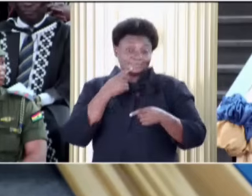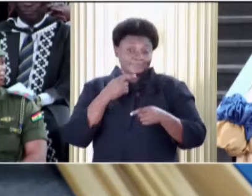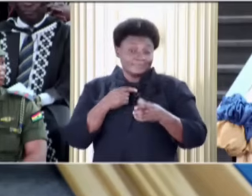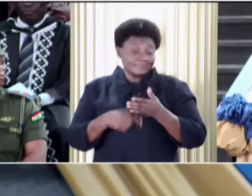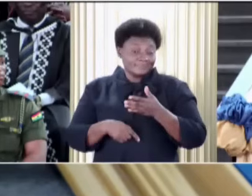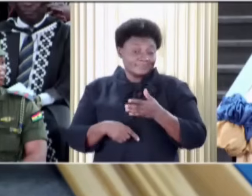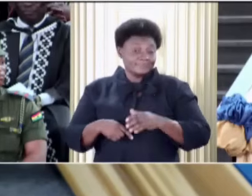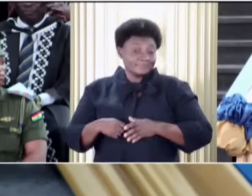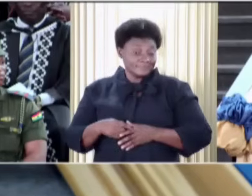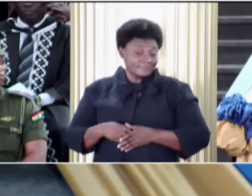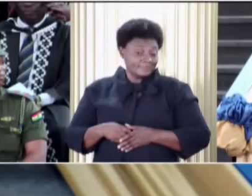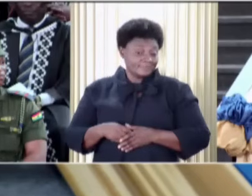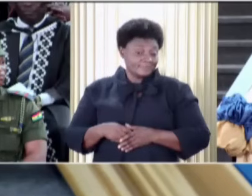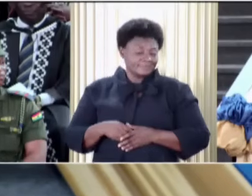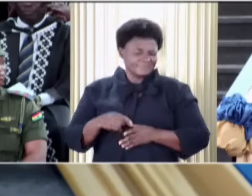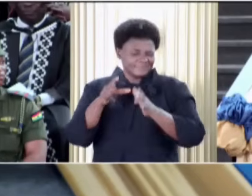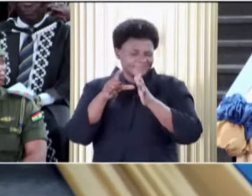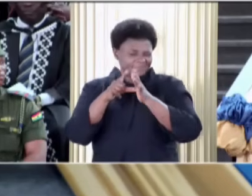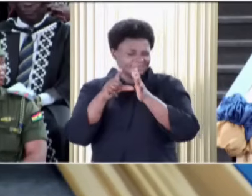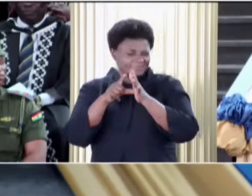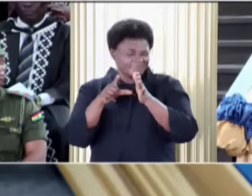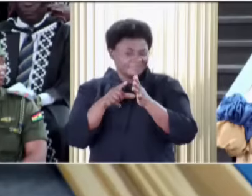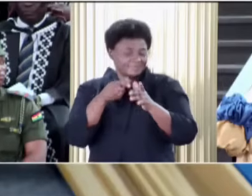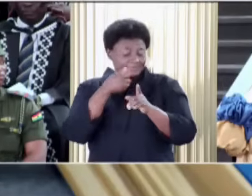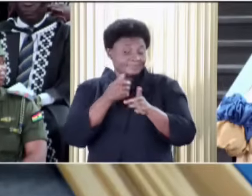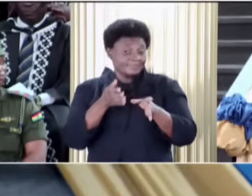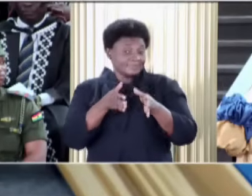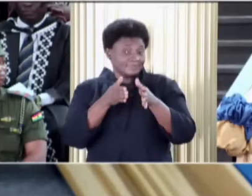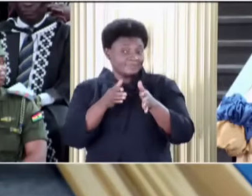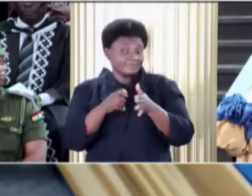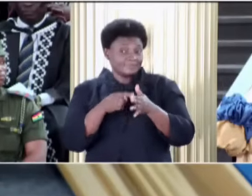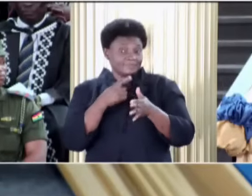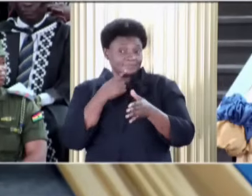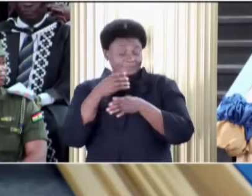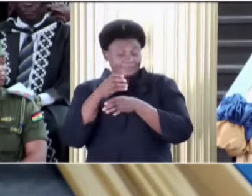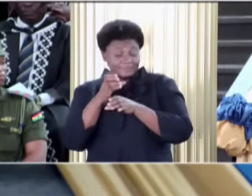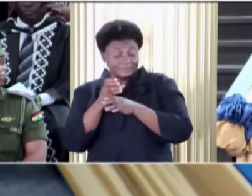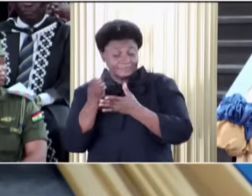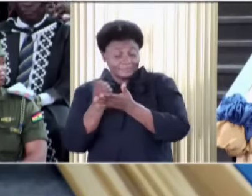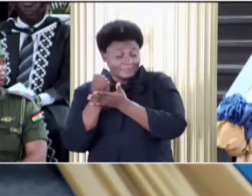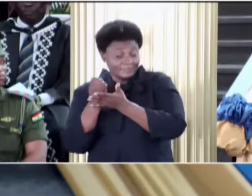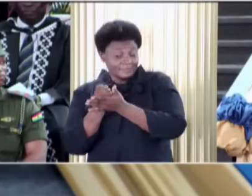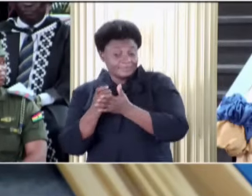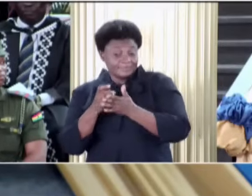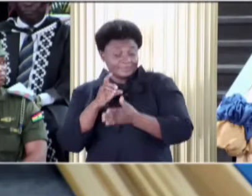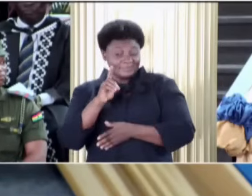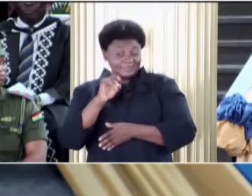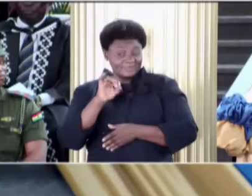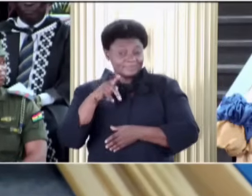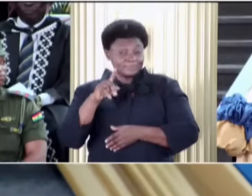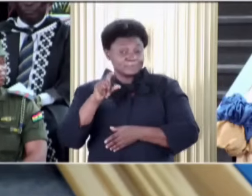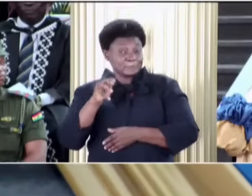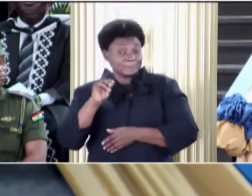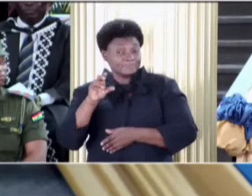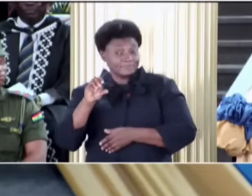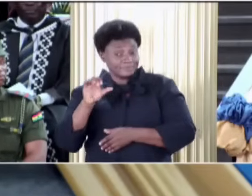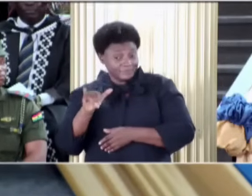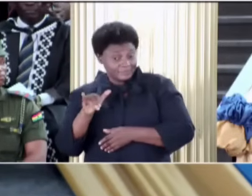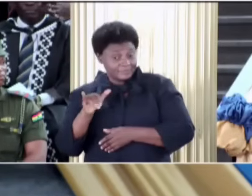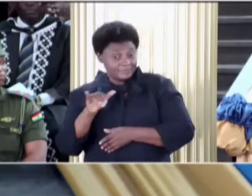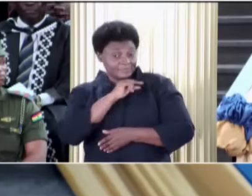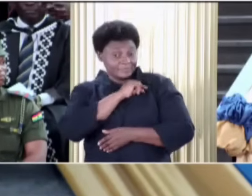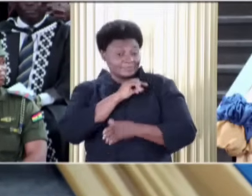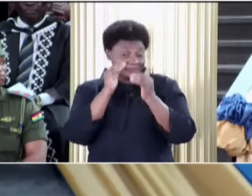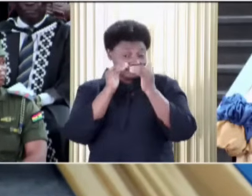of literature and storytelling, the creative economy, diplomacy, and gender equity. And